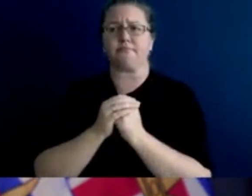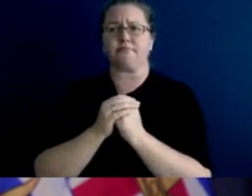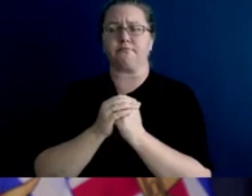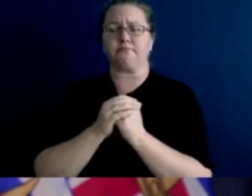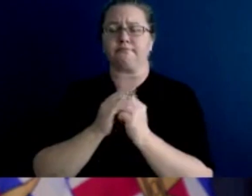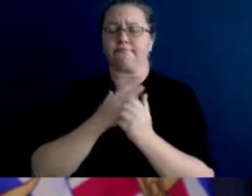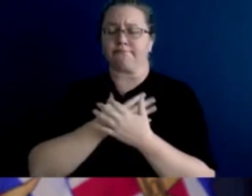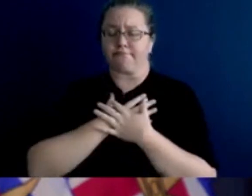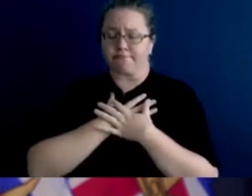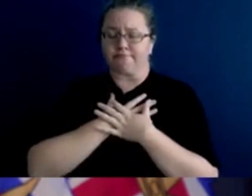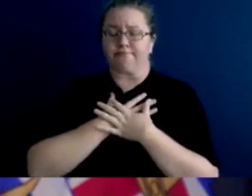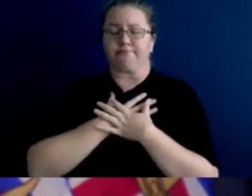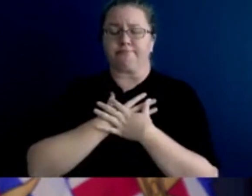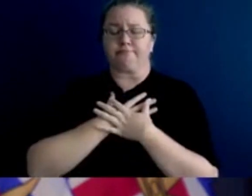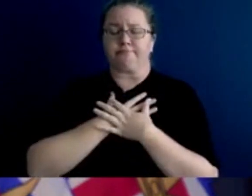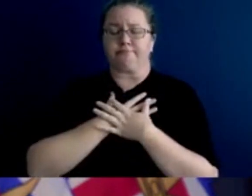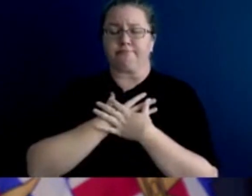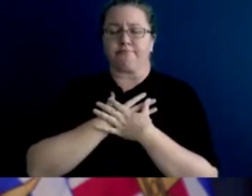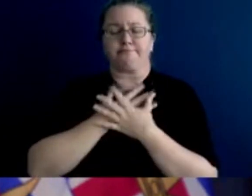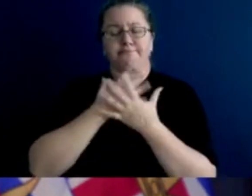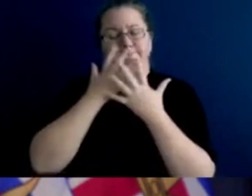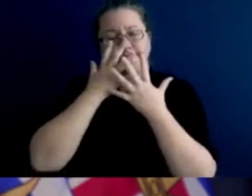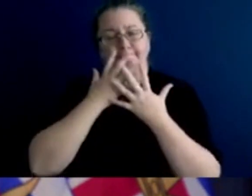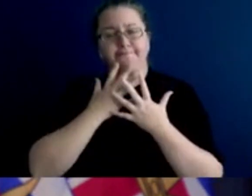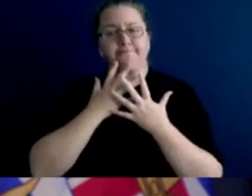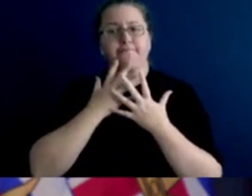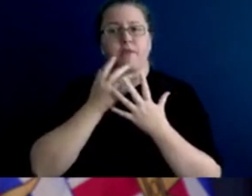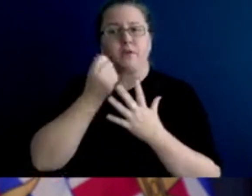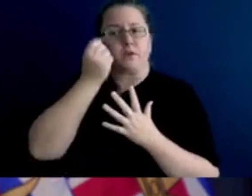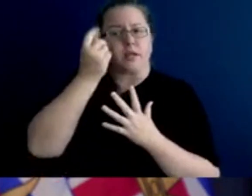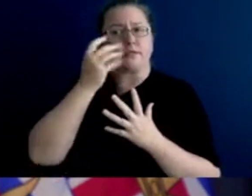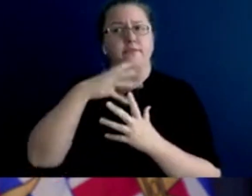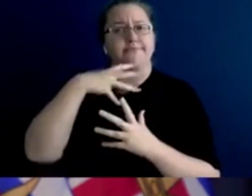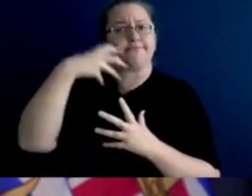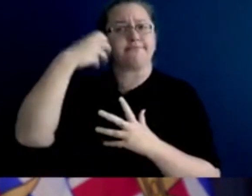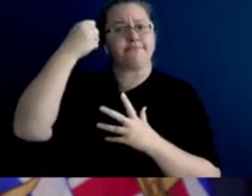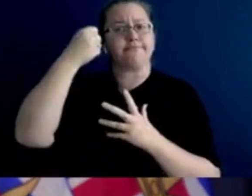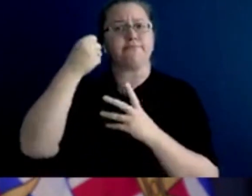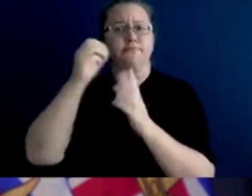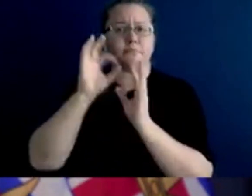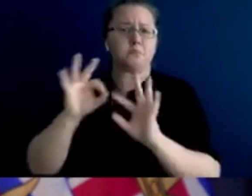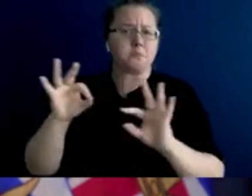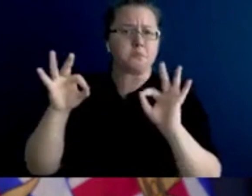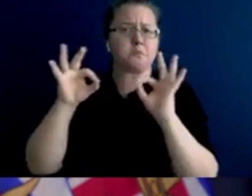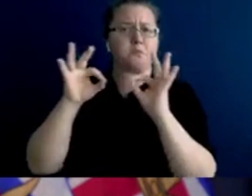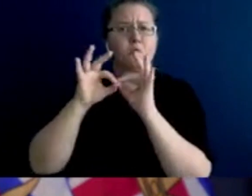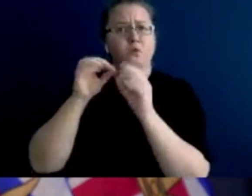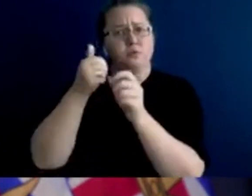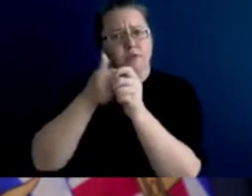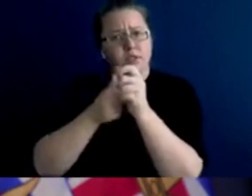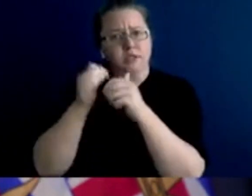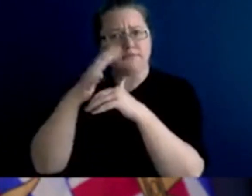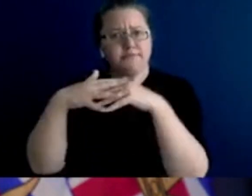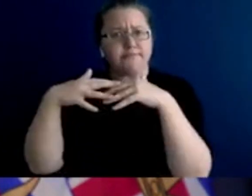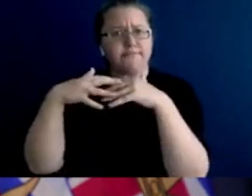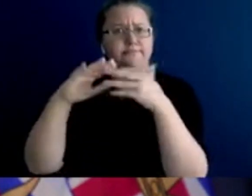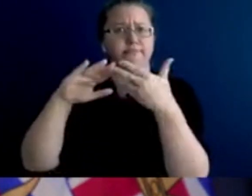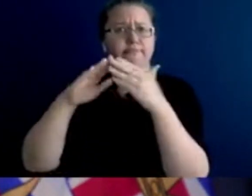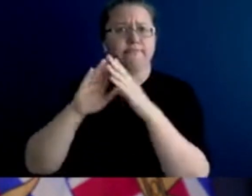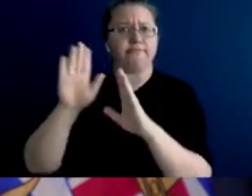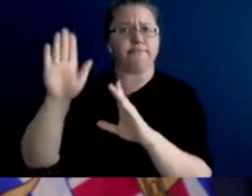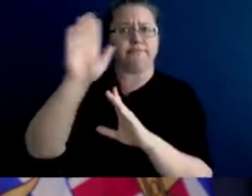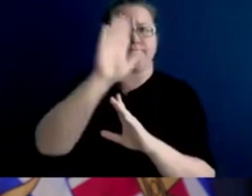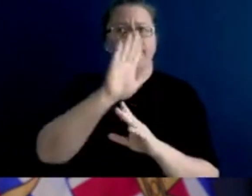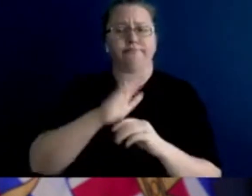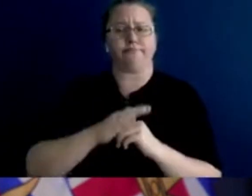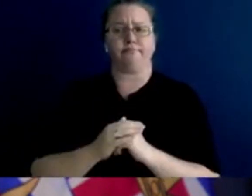thoughts to an elder who died on the weekend. I was asked about this question, about this person's death in the Northern Health